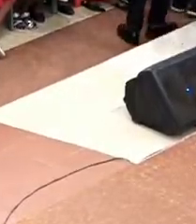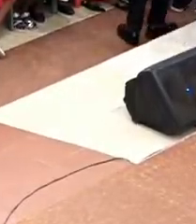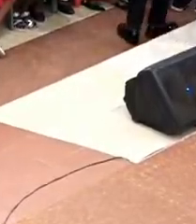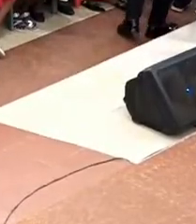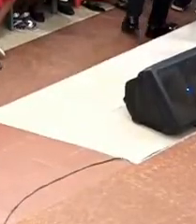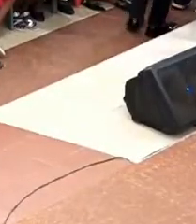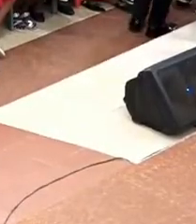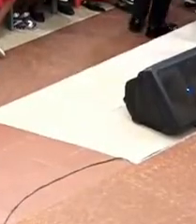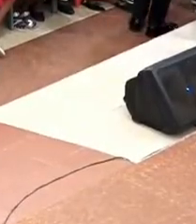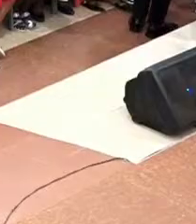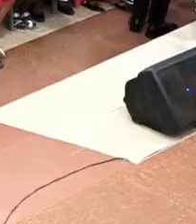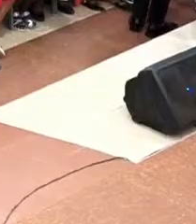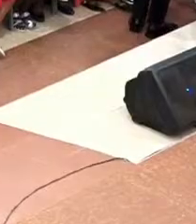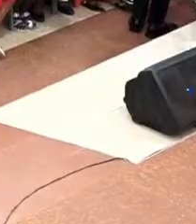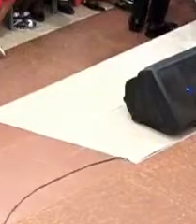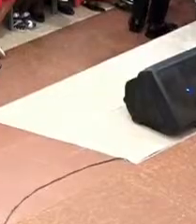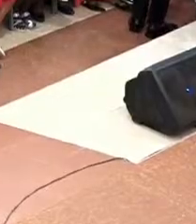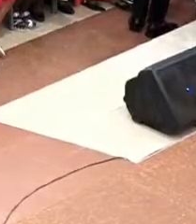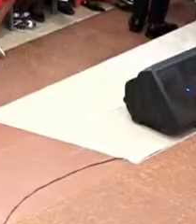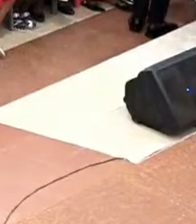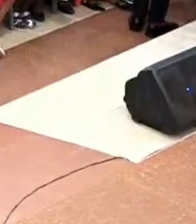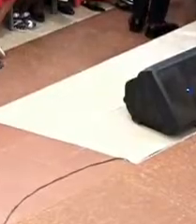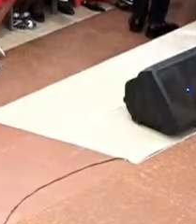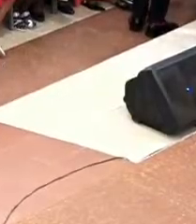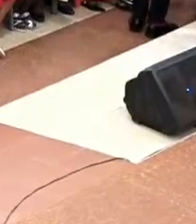St. Mary's, tujiandae.